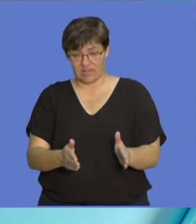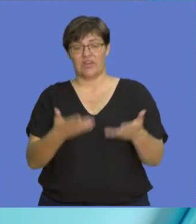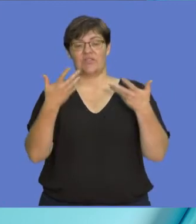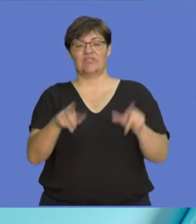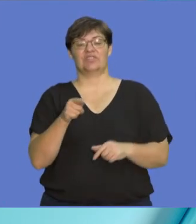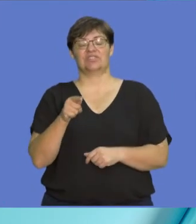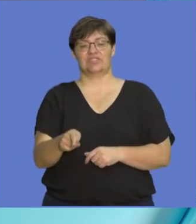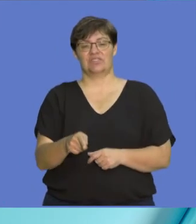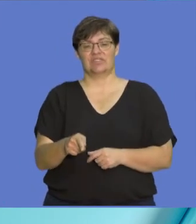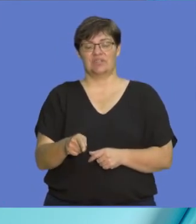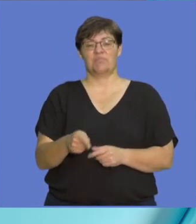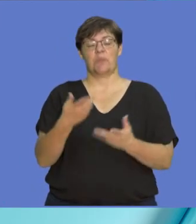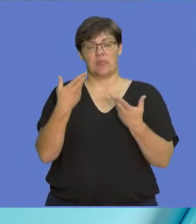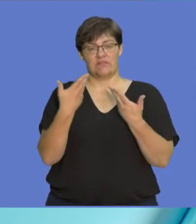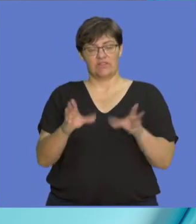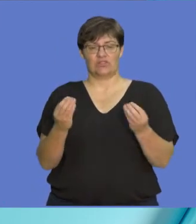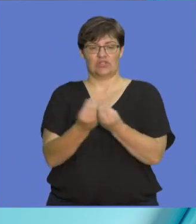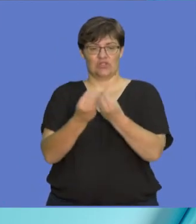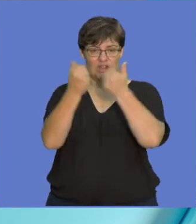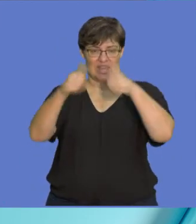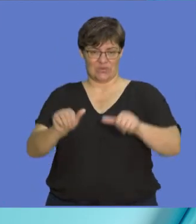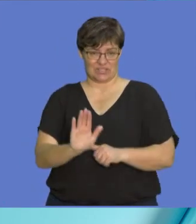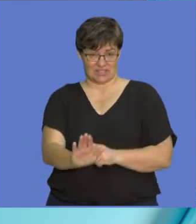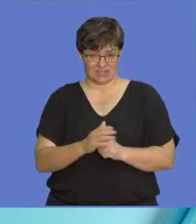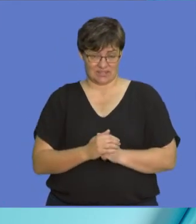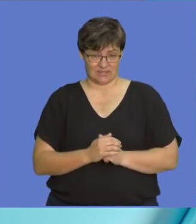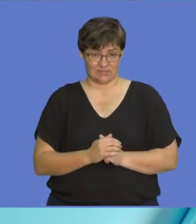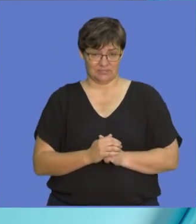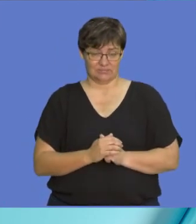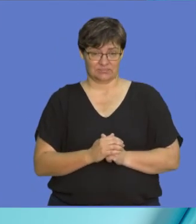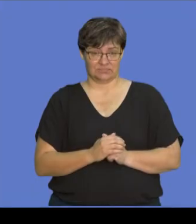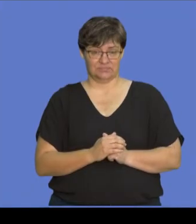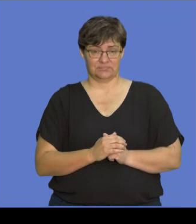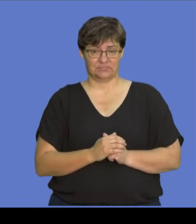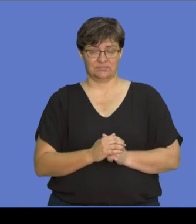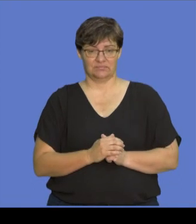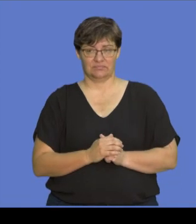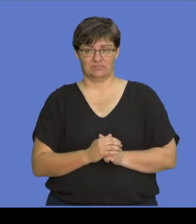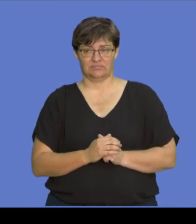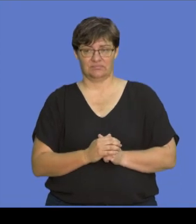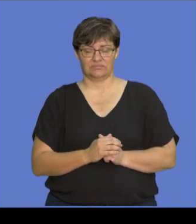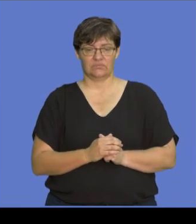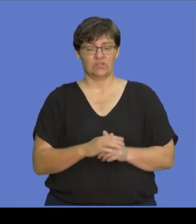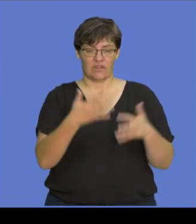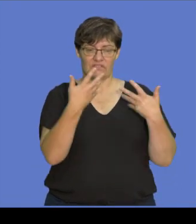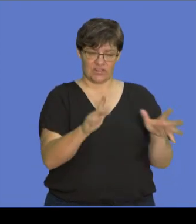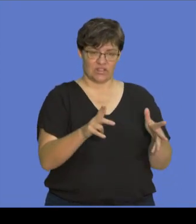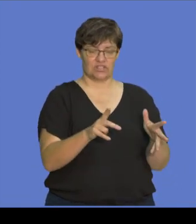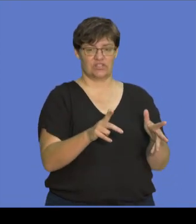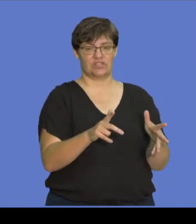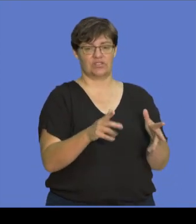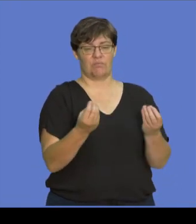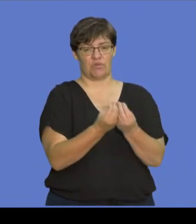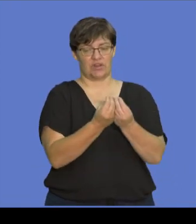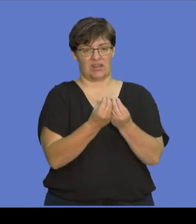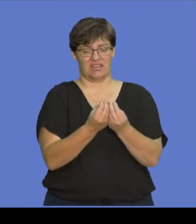complete the finished goods stock account. Okay, right guys? So that's your finished goods stock account. What you